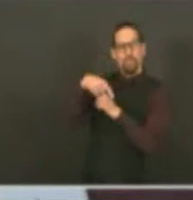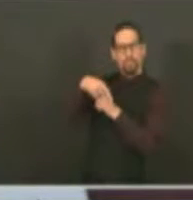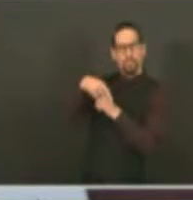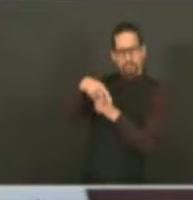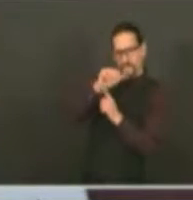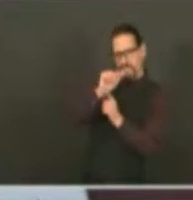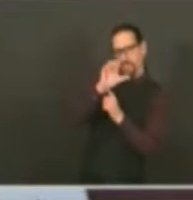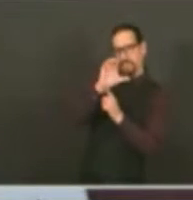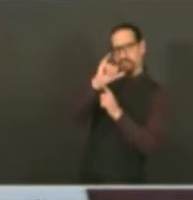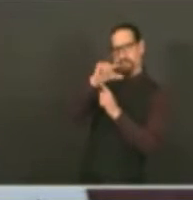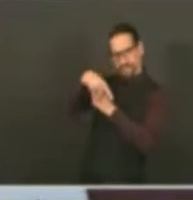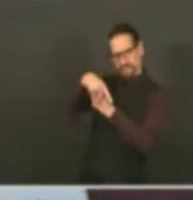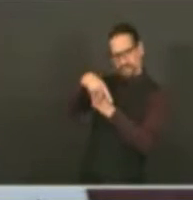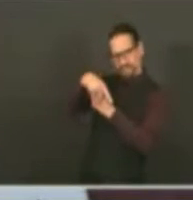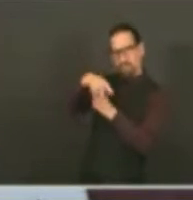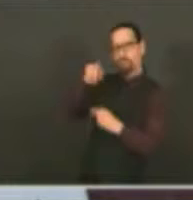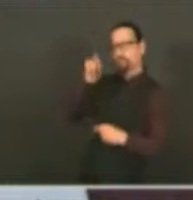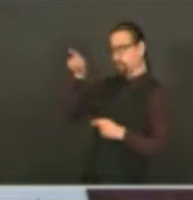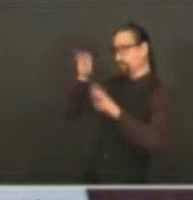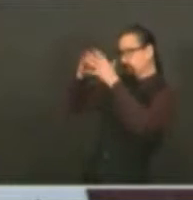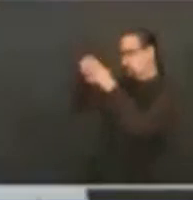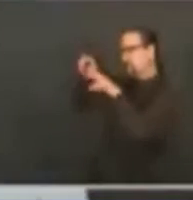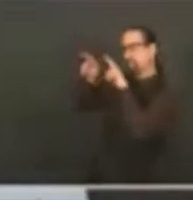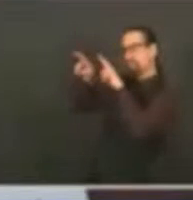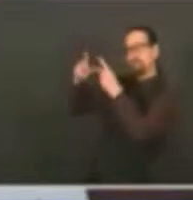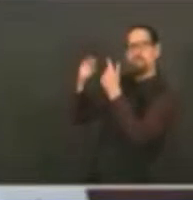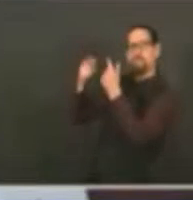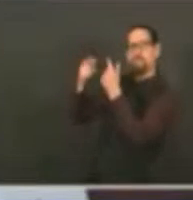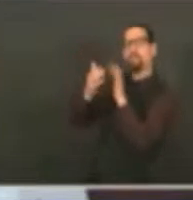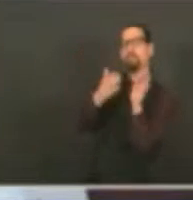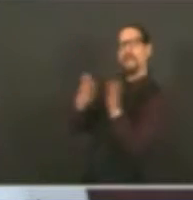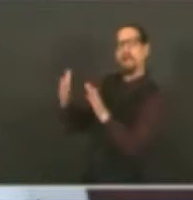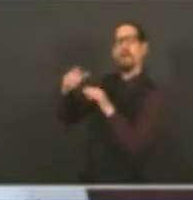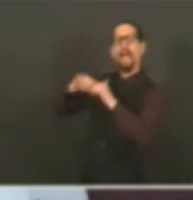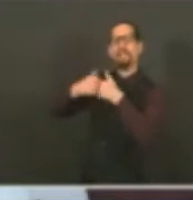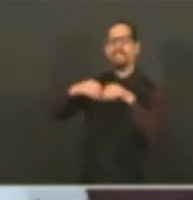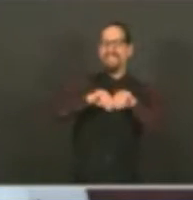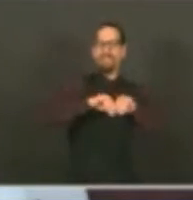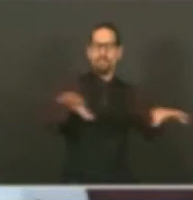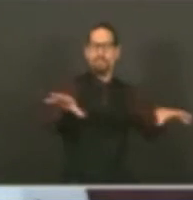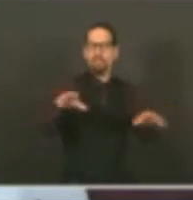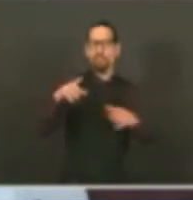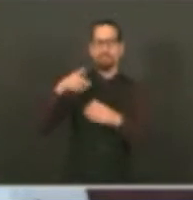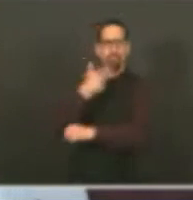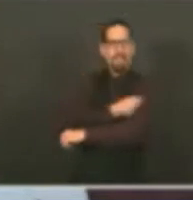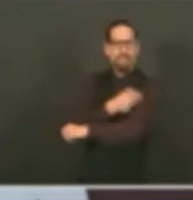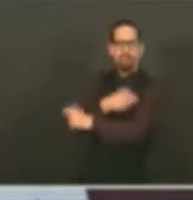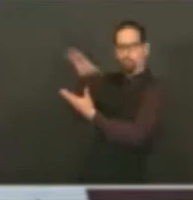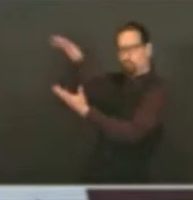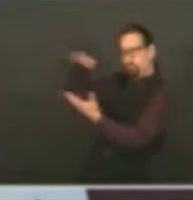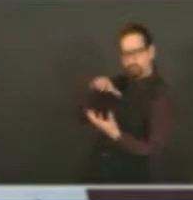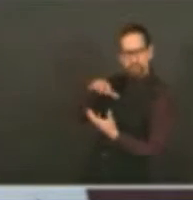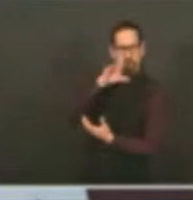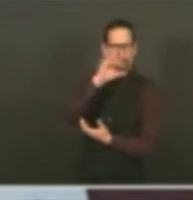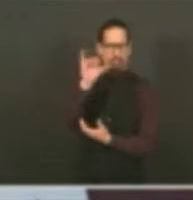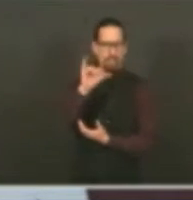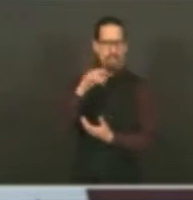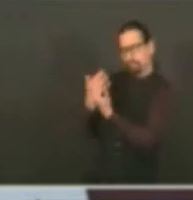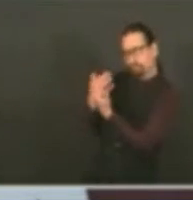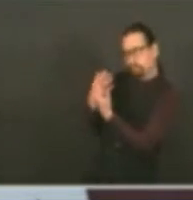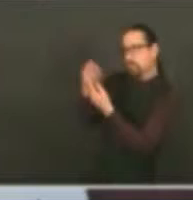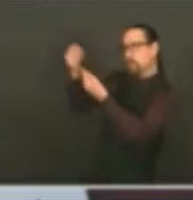Rhode Islanders. And of course, we're going to take all, if not most of that into account when we do so. So our Rhode